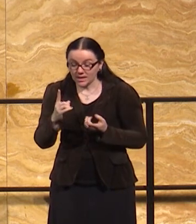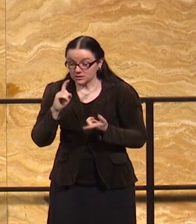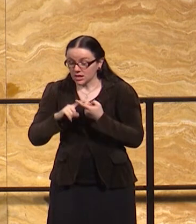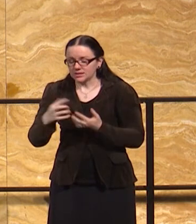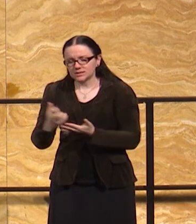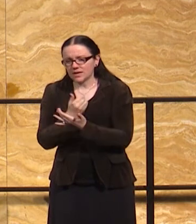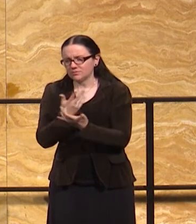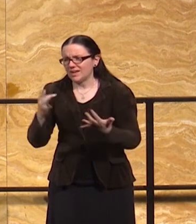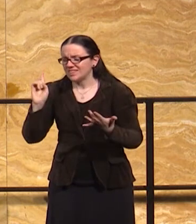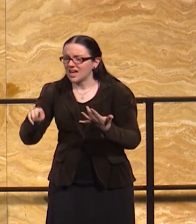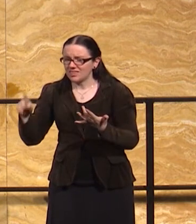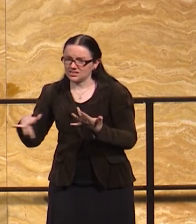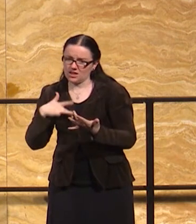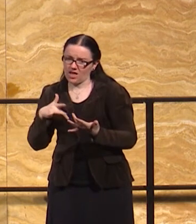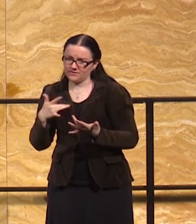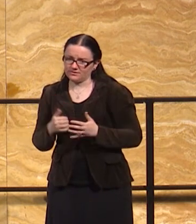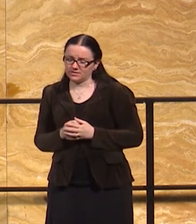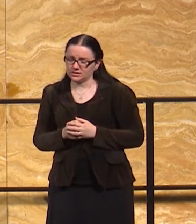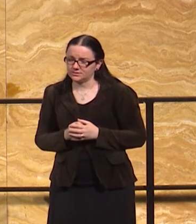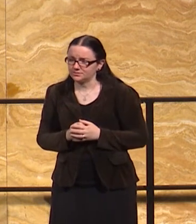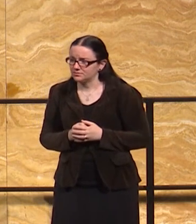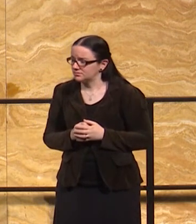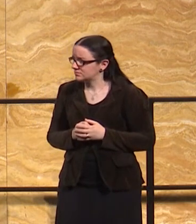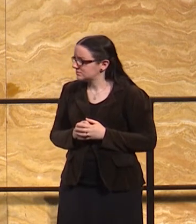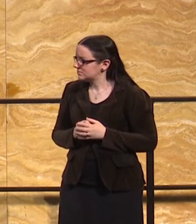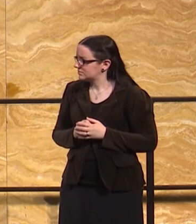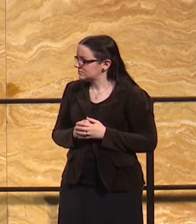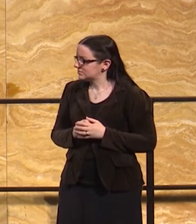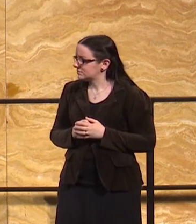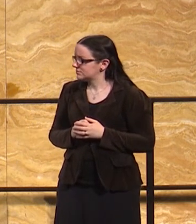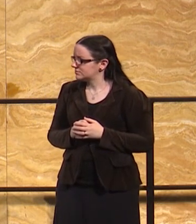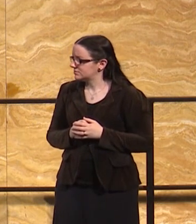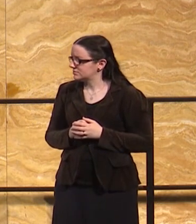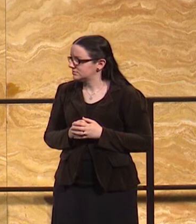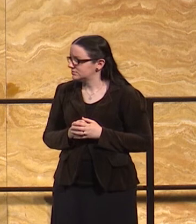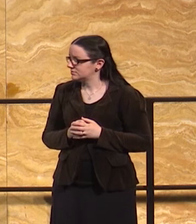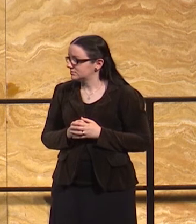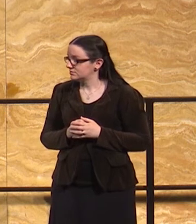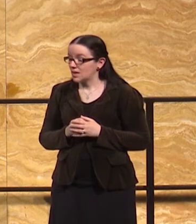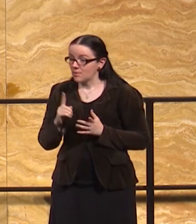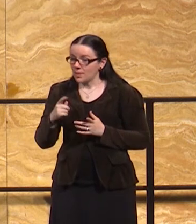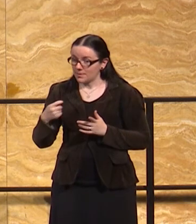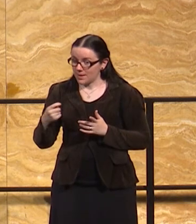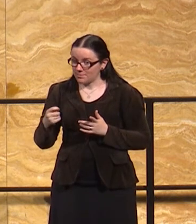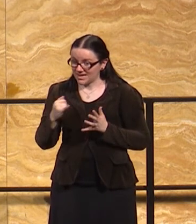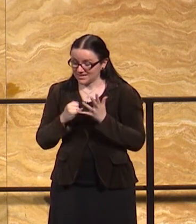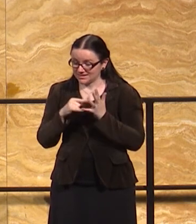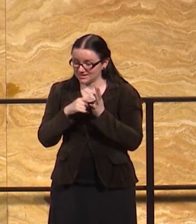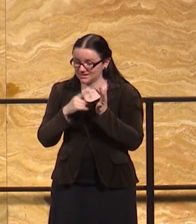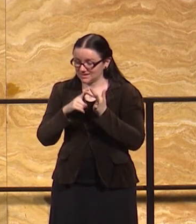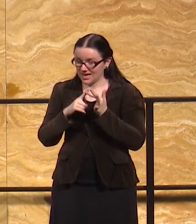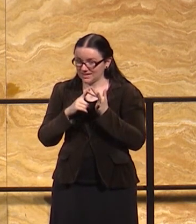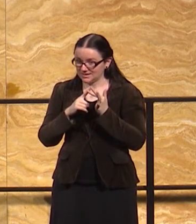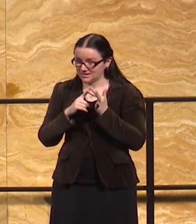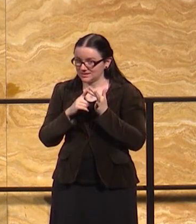lives in spite of the fact that member states are among the first to emasculate the